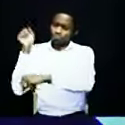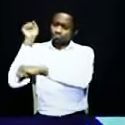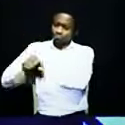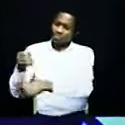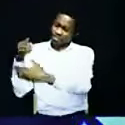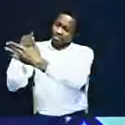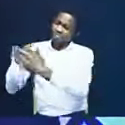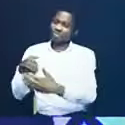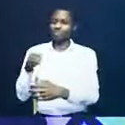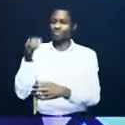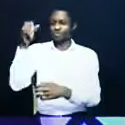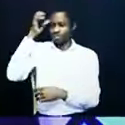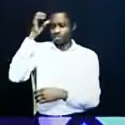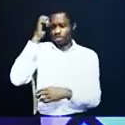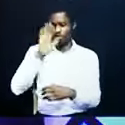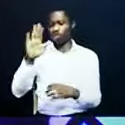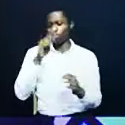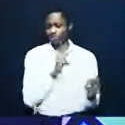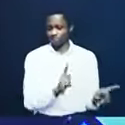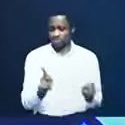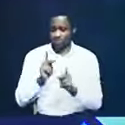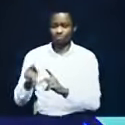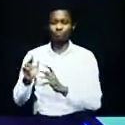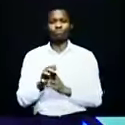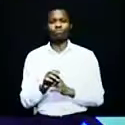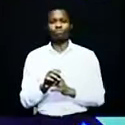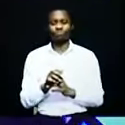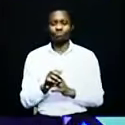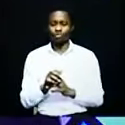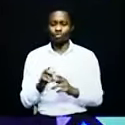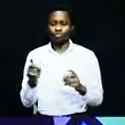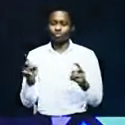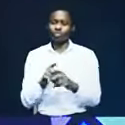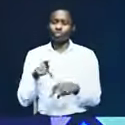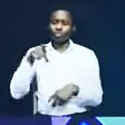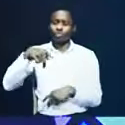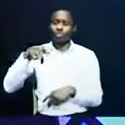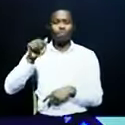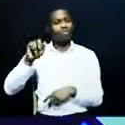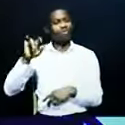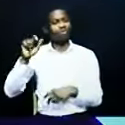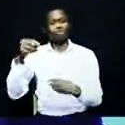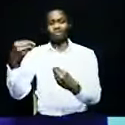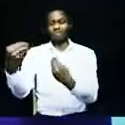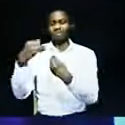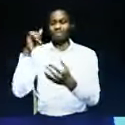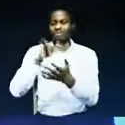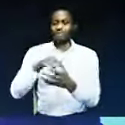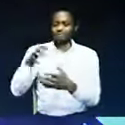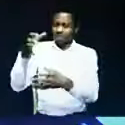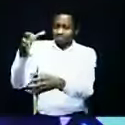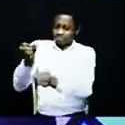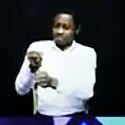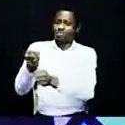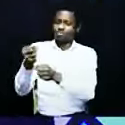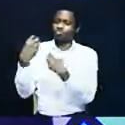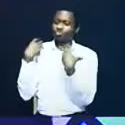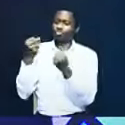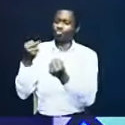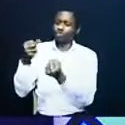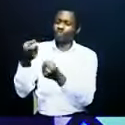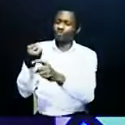schemes. So he teaches us to draw on the power of God. That is one. And then